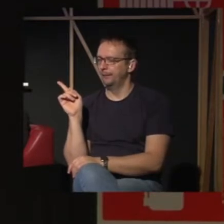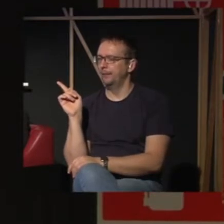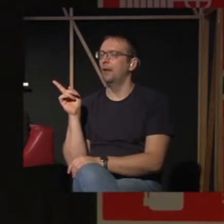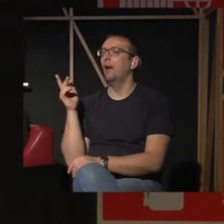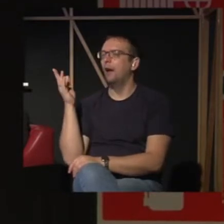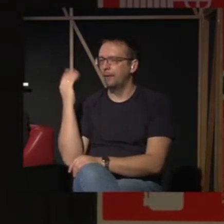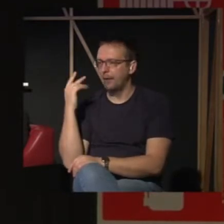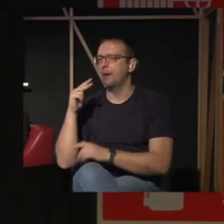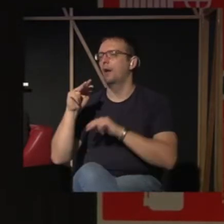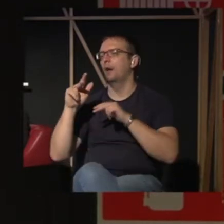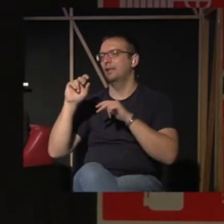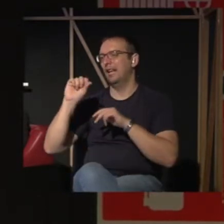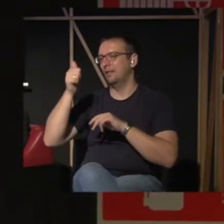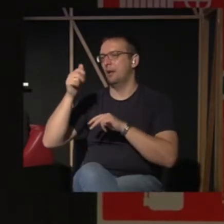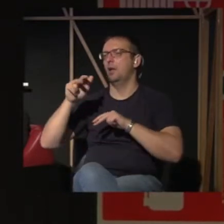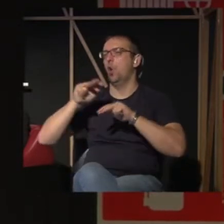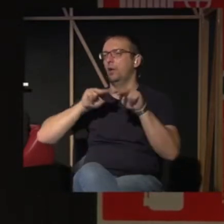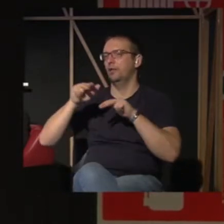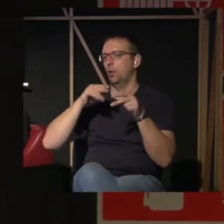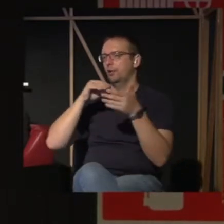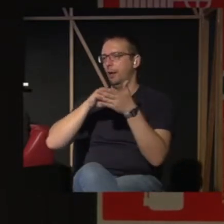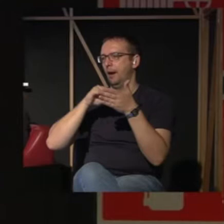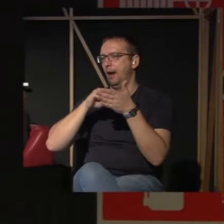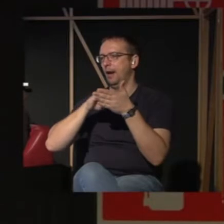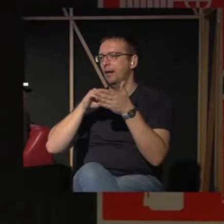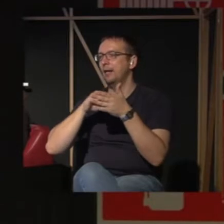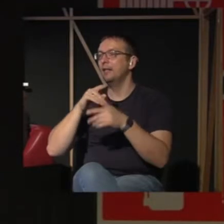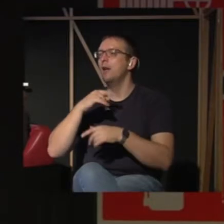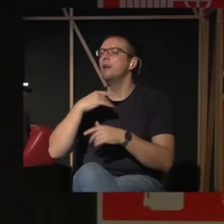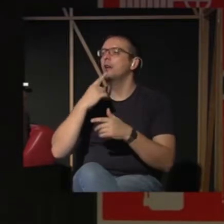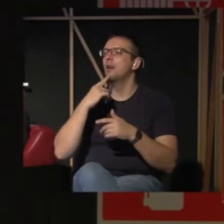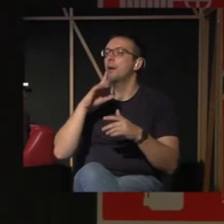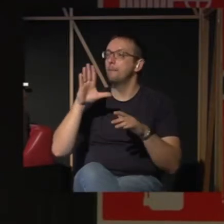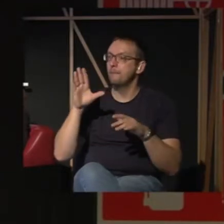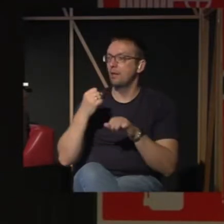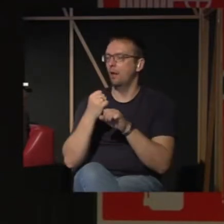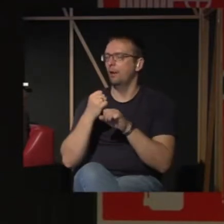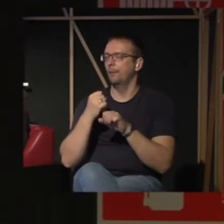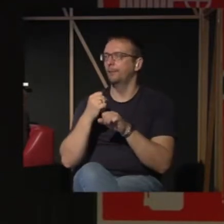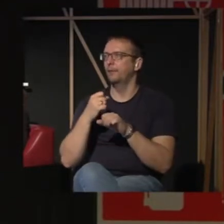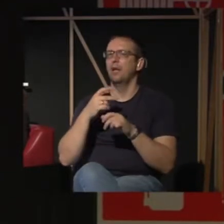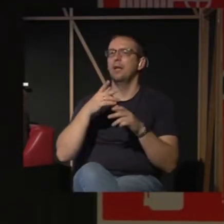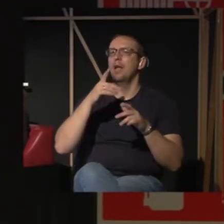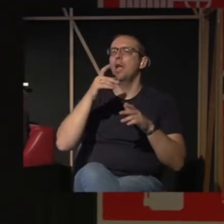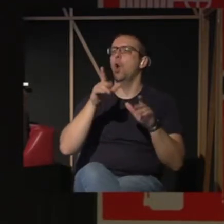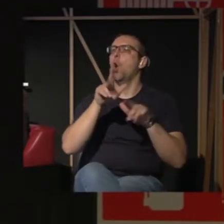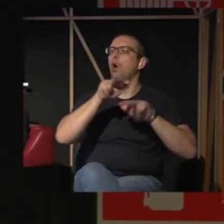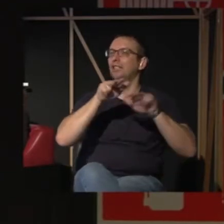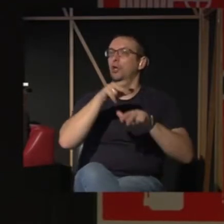disabilities. So for those of you who do not know, FIFA, the FIFA Football for